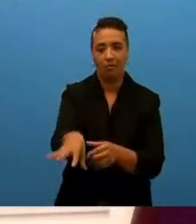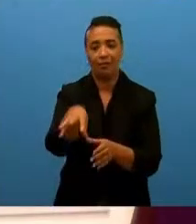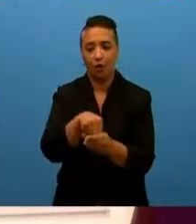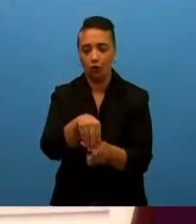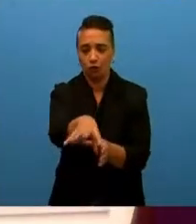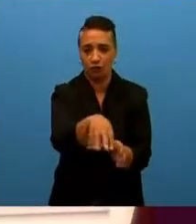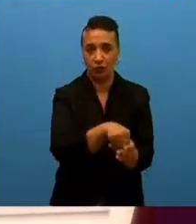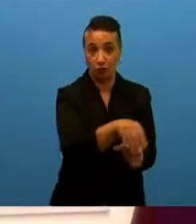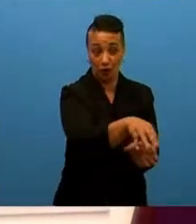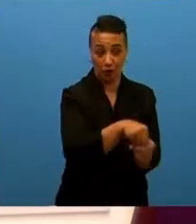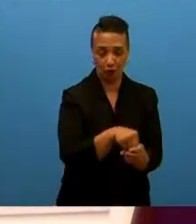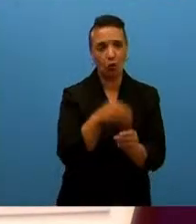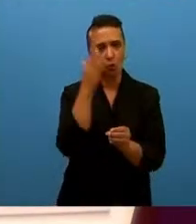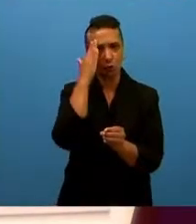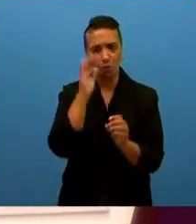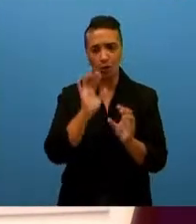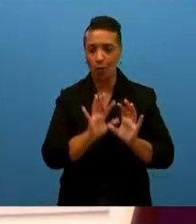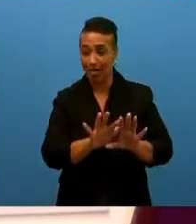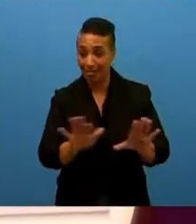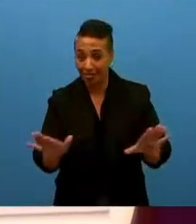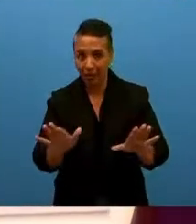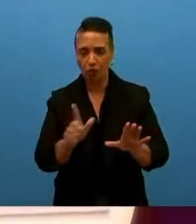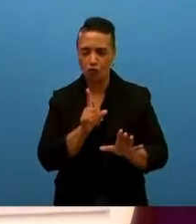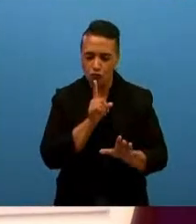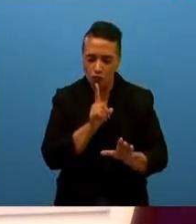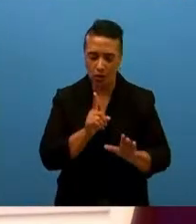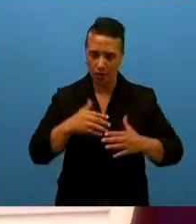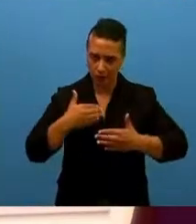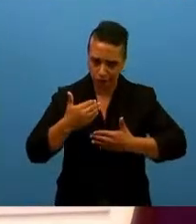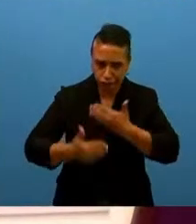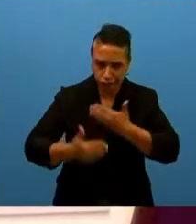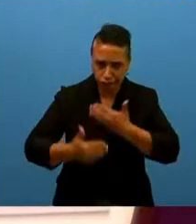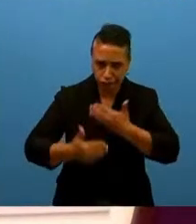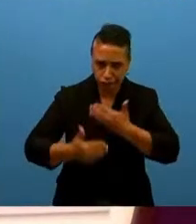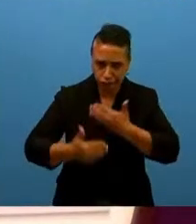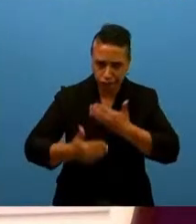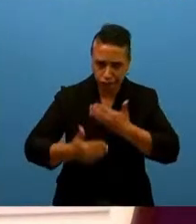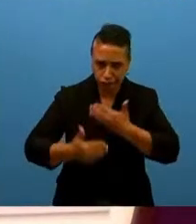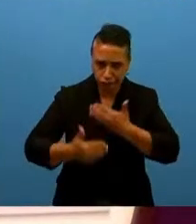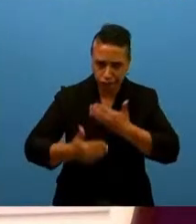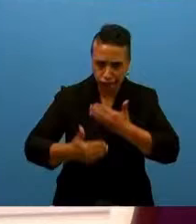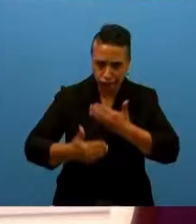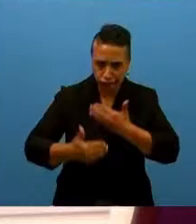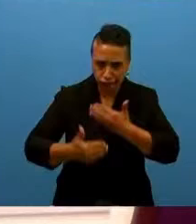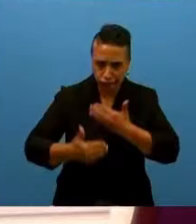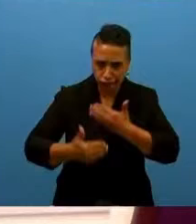the plurality of indigenous voices worldwide.